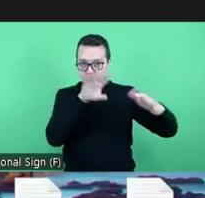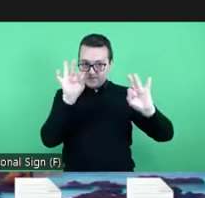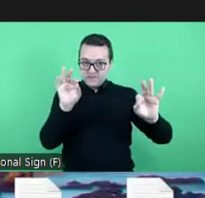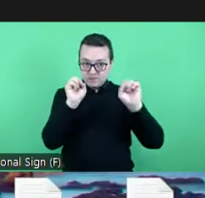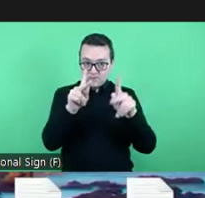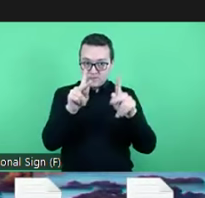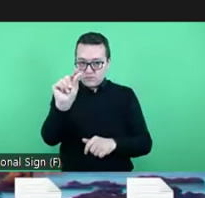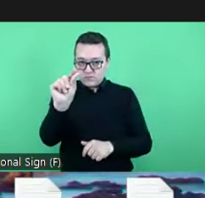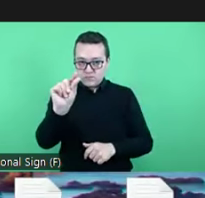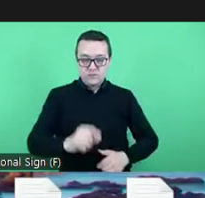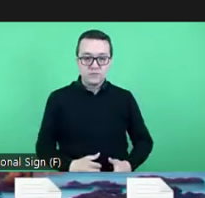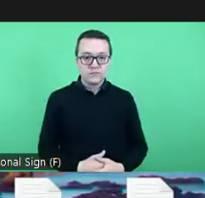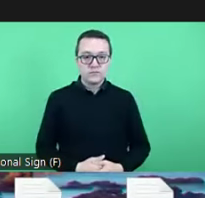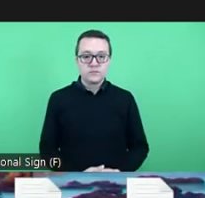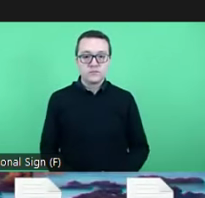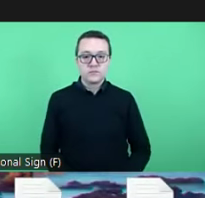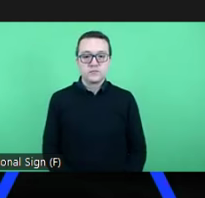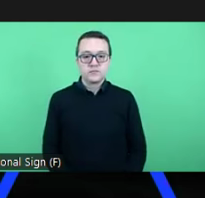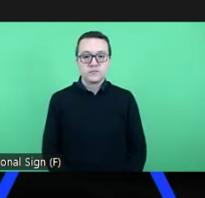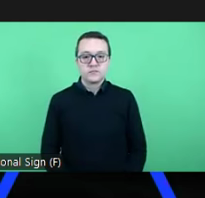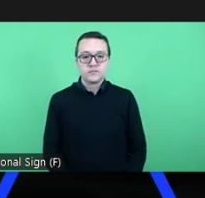lá.